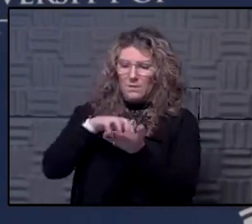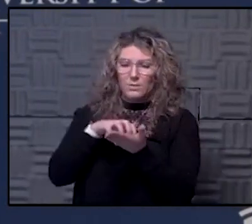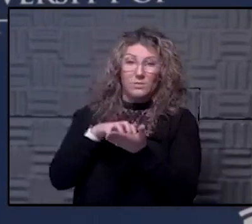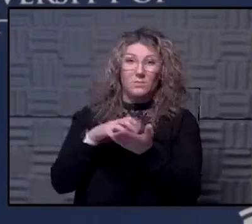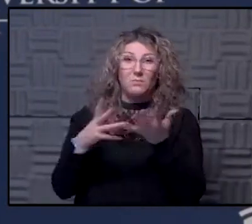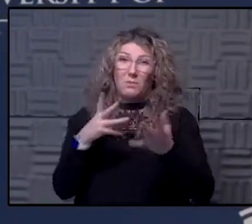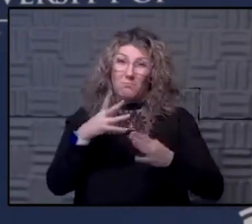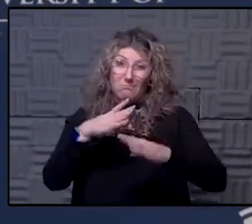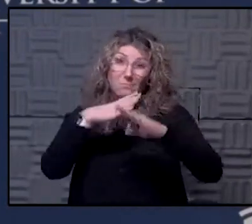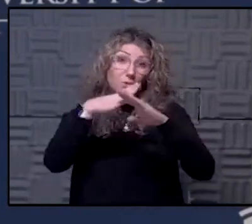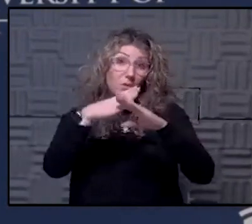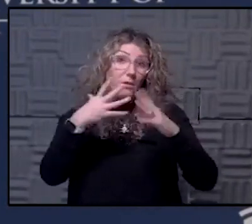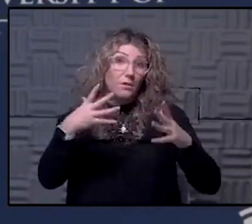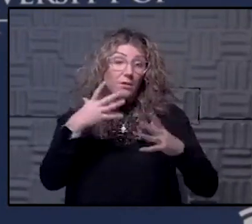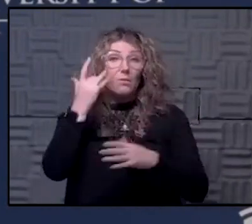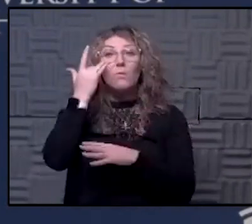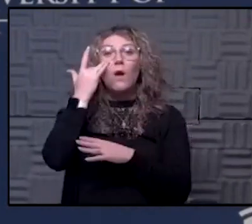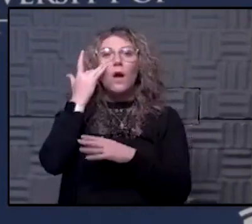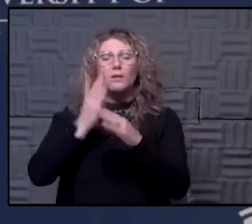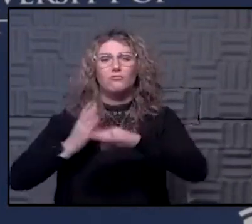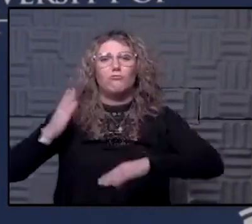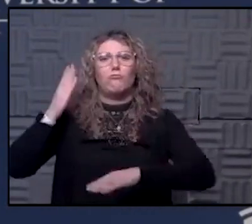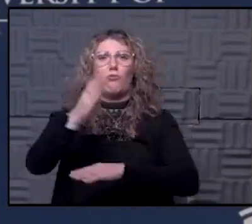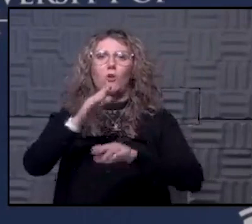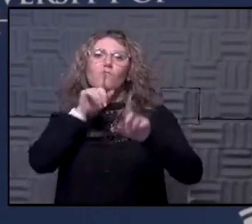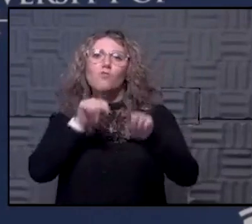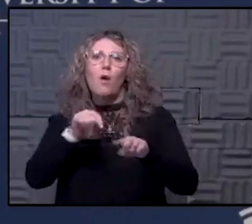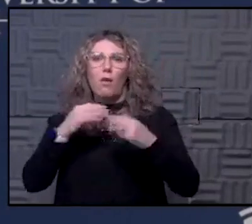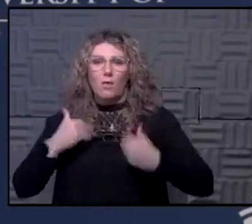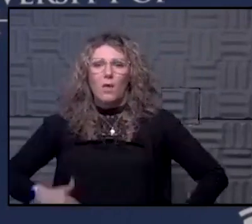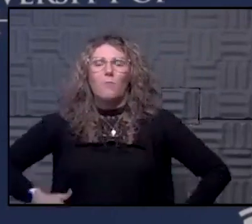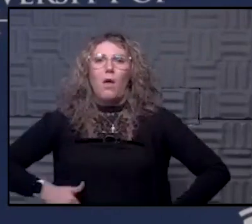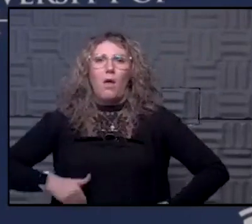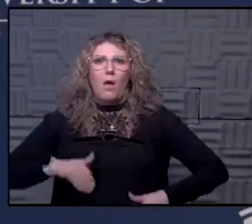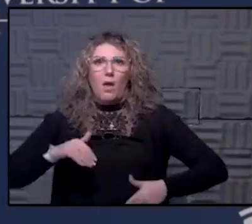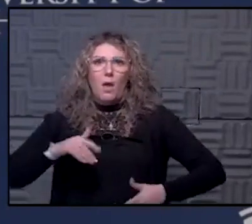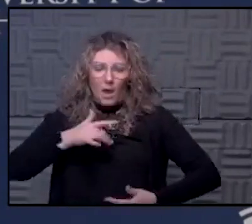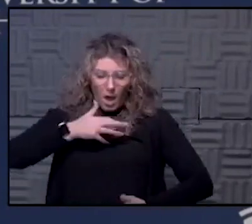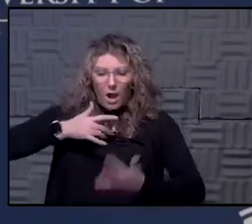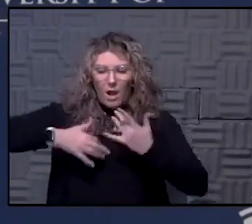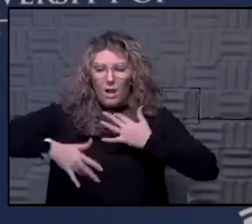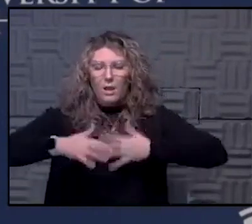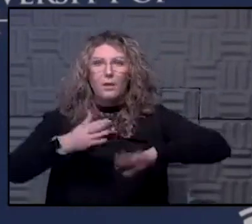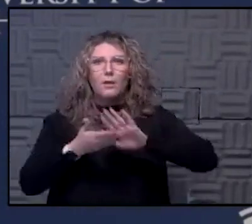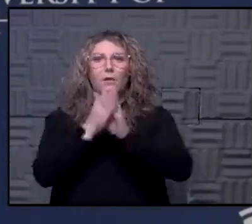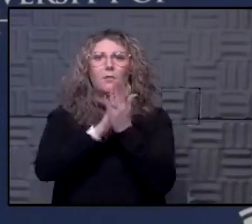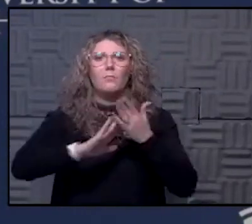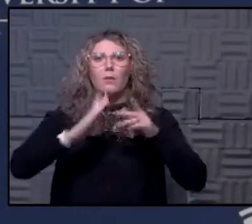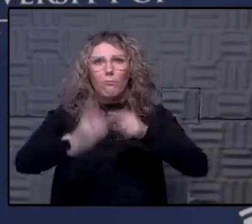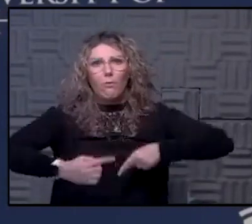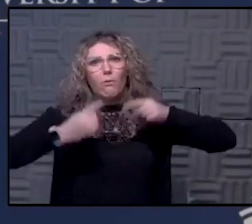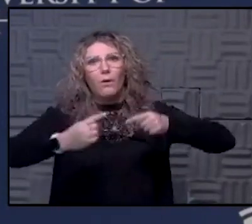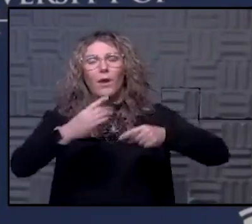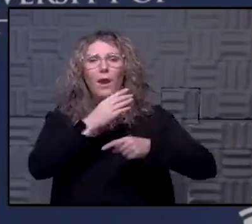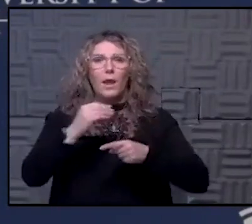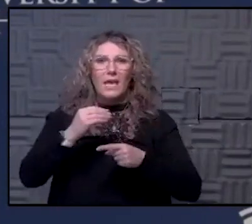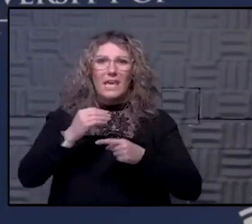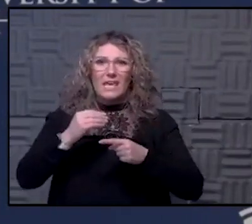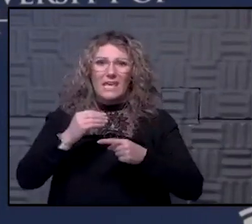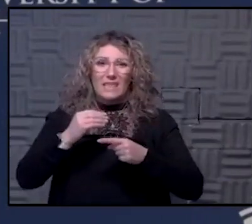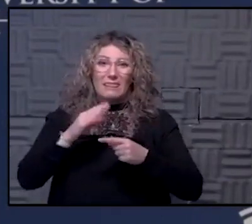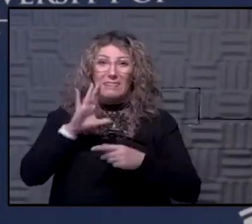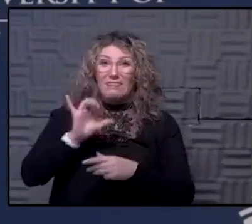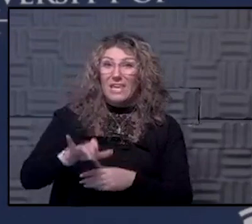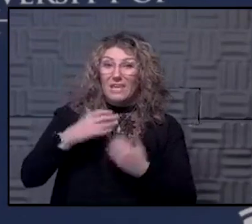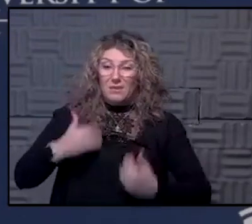somewhat protective because it's that overreaction response that patients have with COVID that get them into trouble. And so with the immunosuppression, that might be blunting